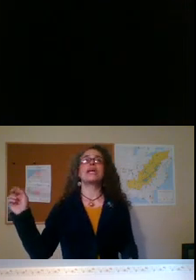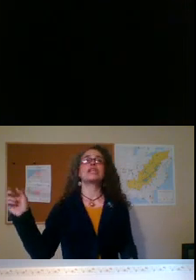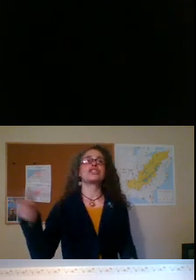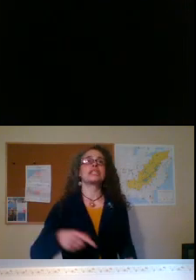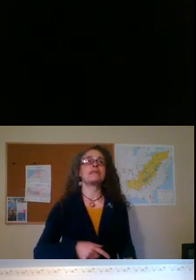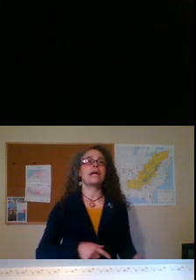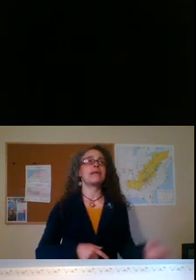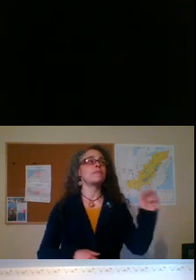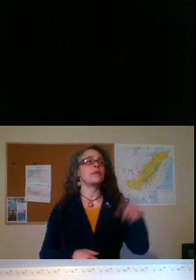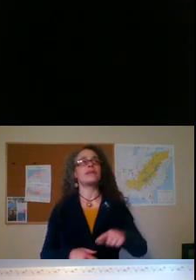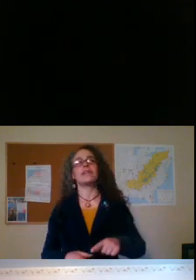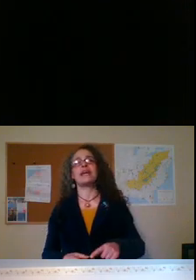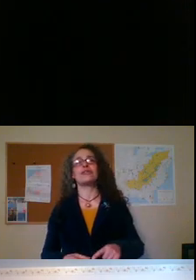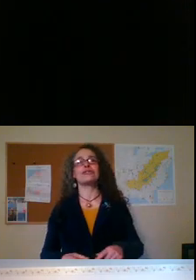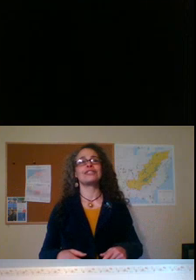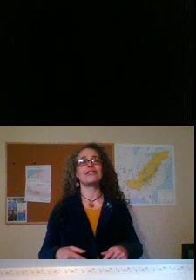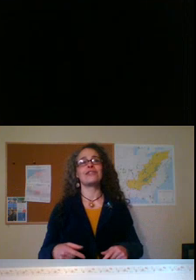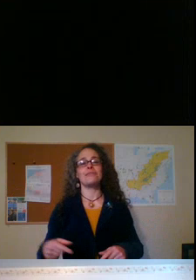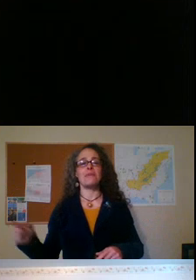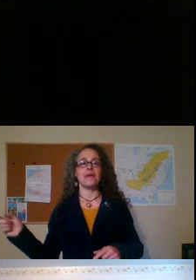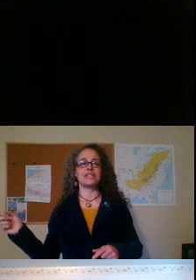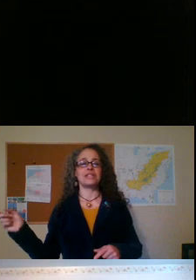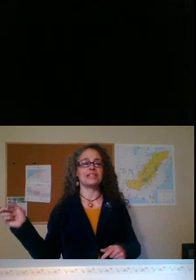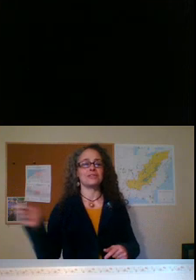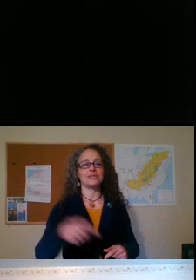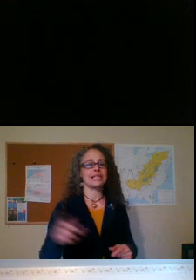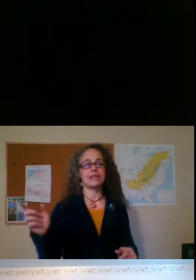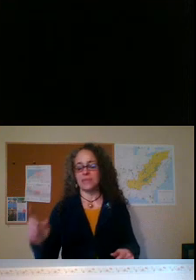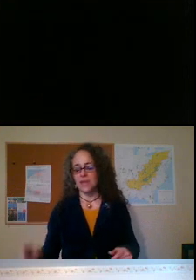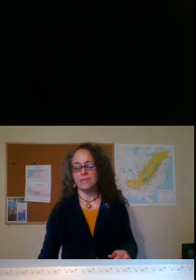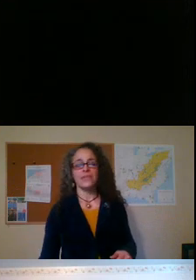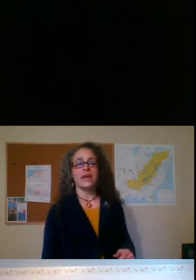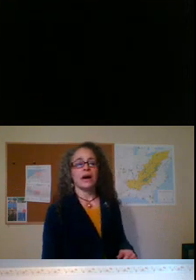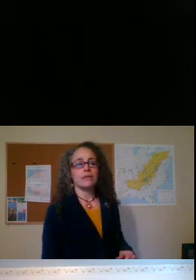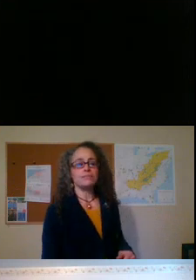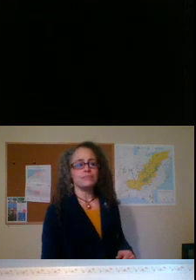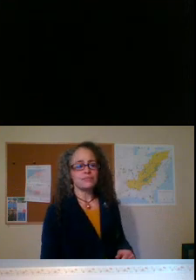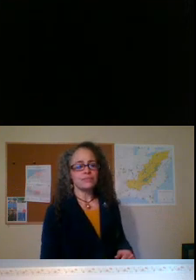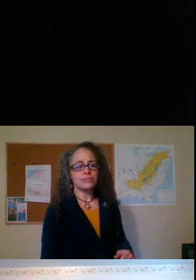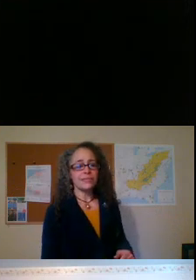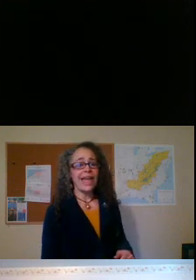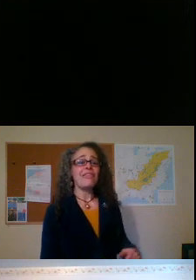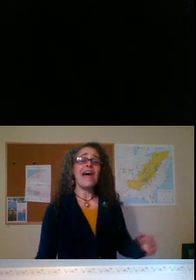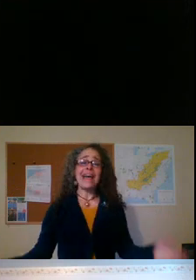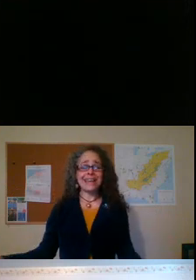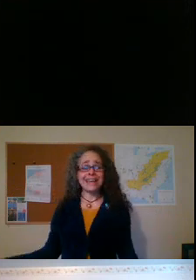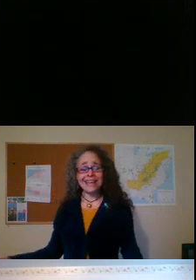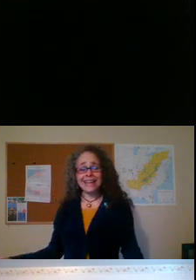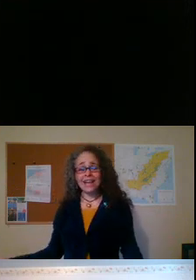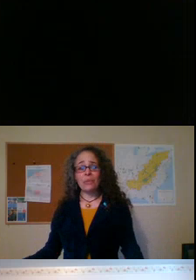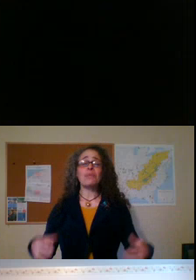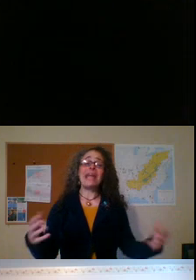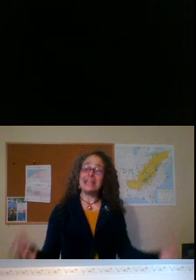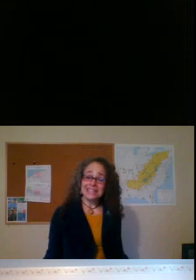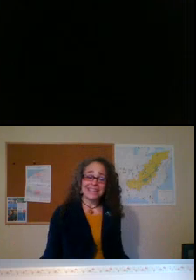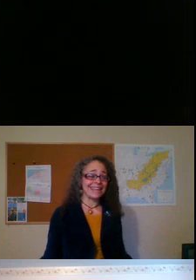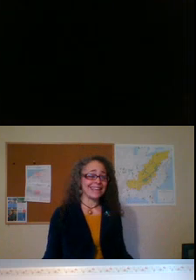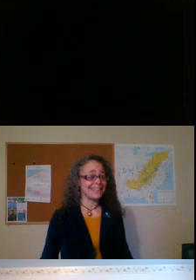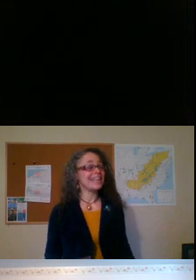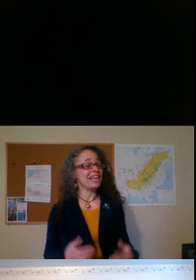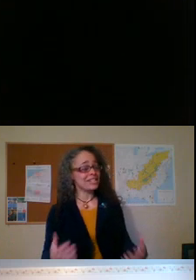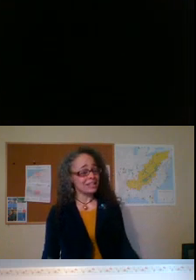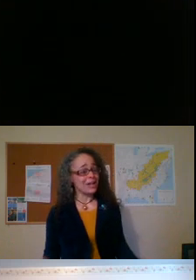get the information that might not be in the letters of commitment to, stick them in there. And then we